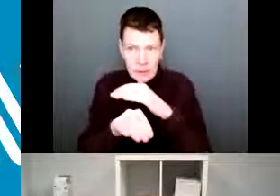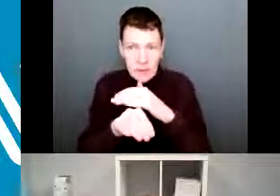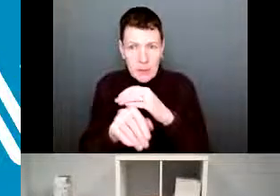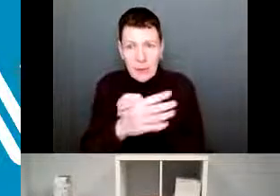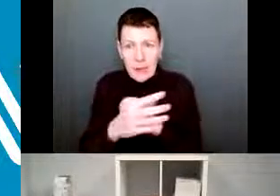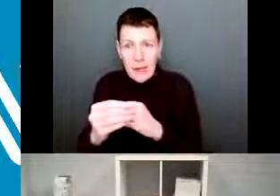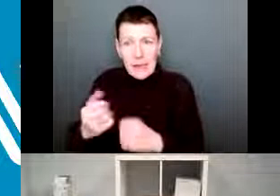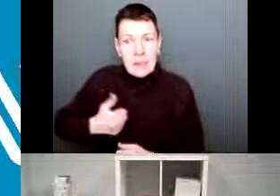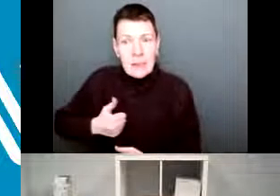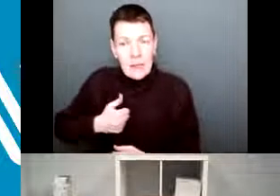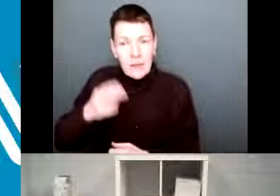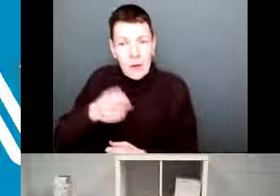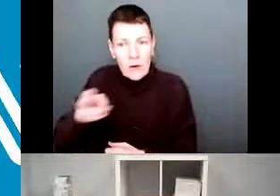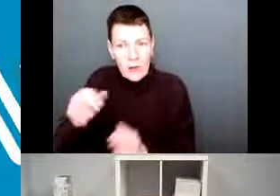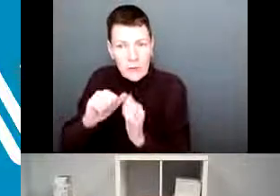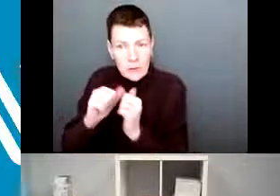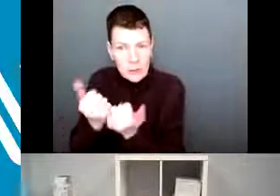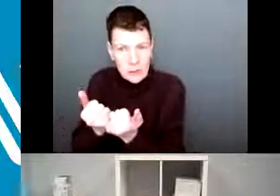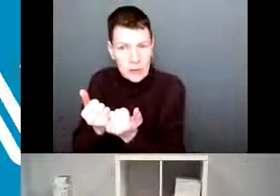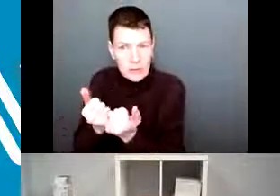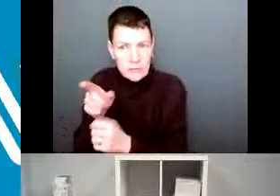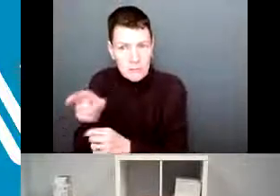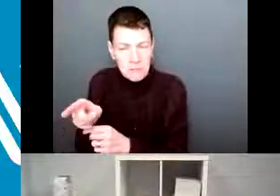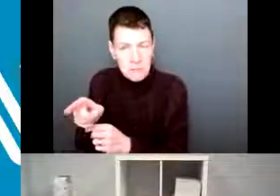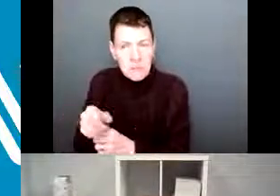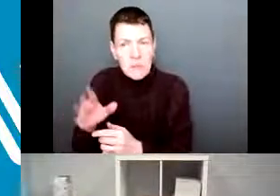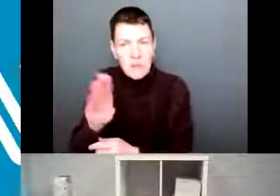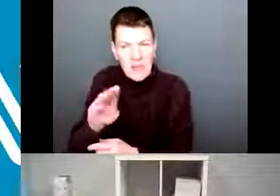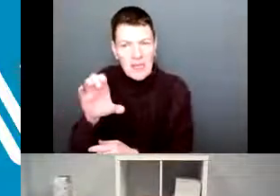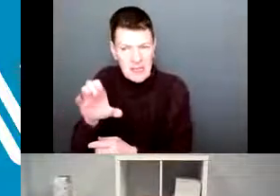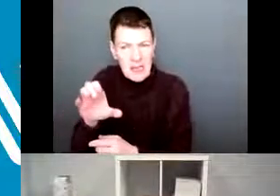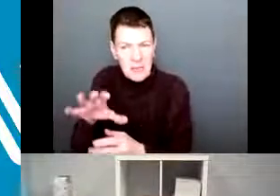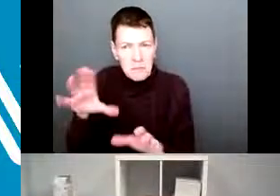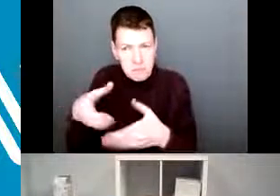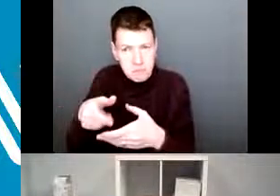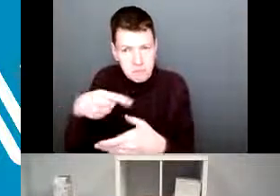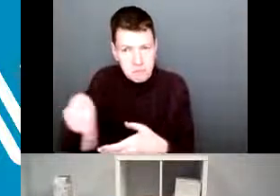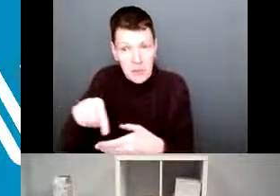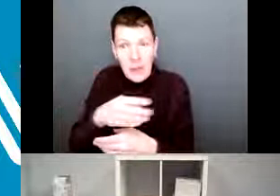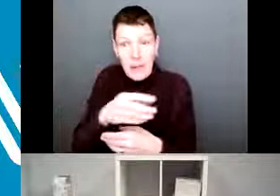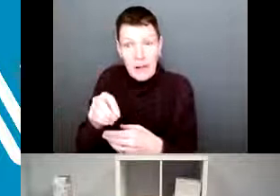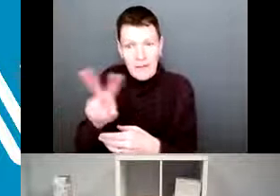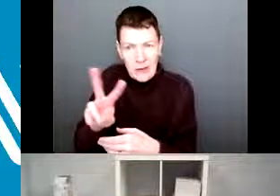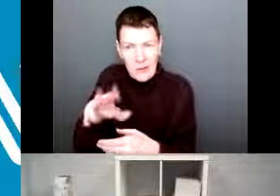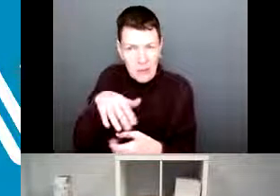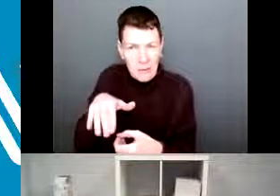and the Canadian Hard of Hearing Association's British Columbia chapter and Vancouver branch.